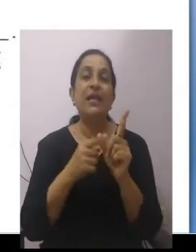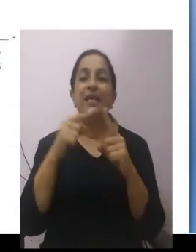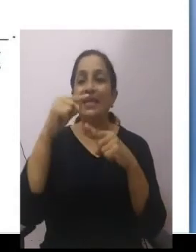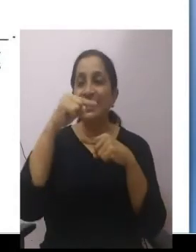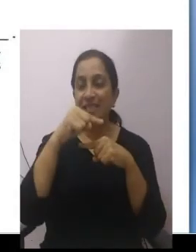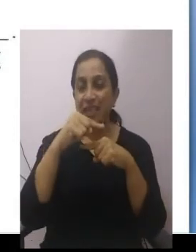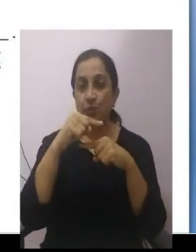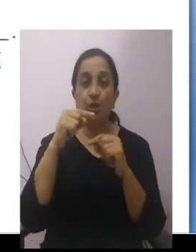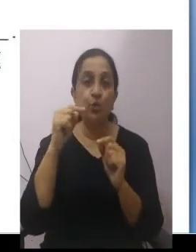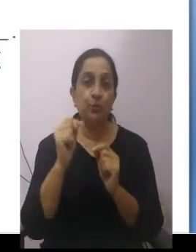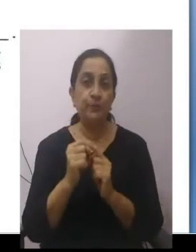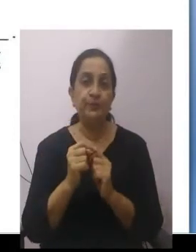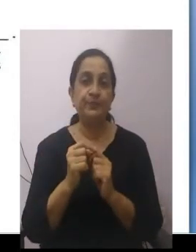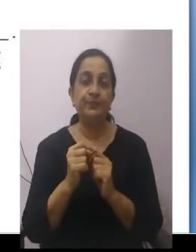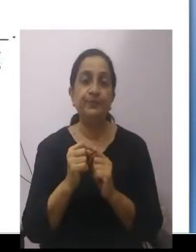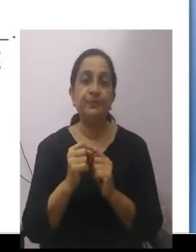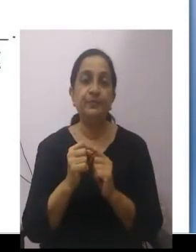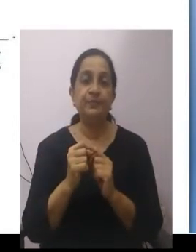to,